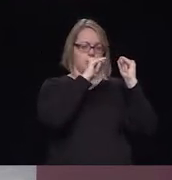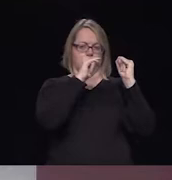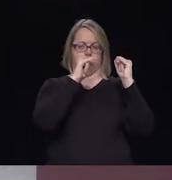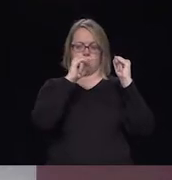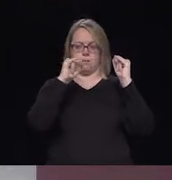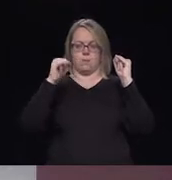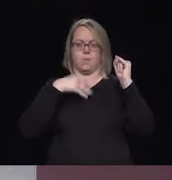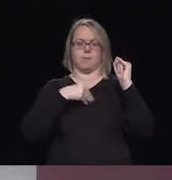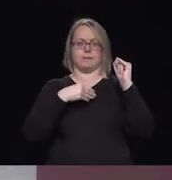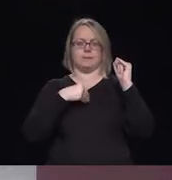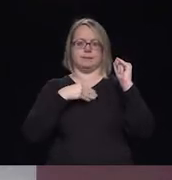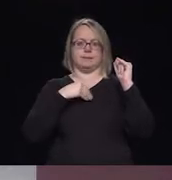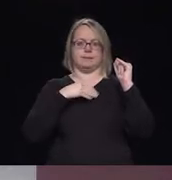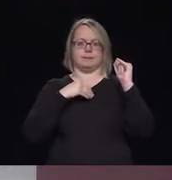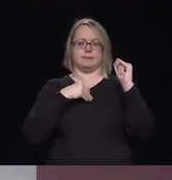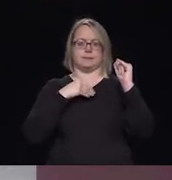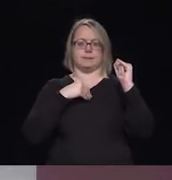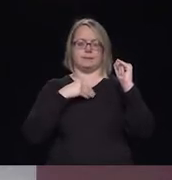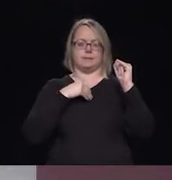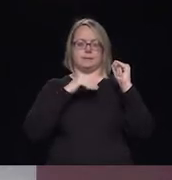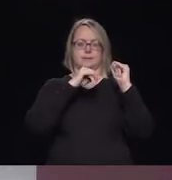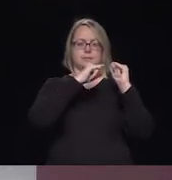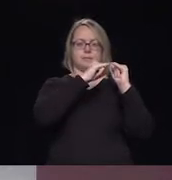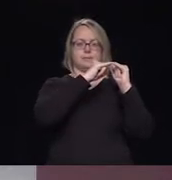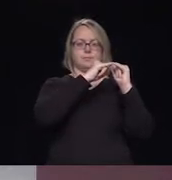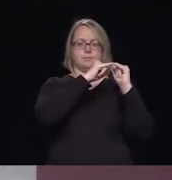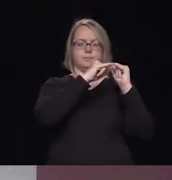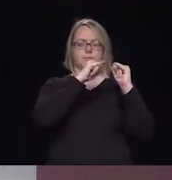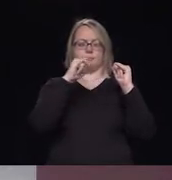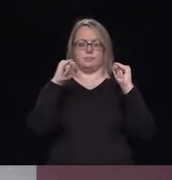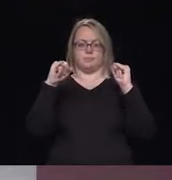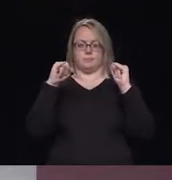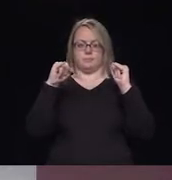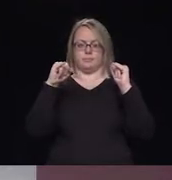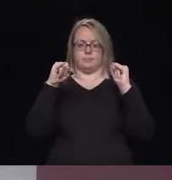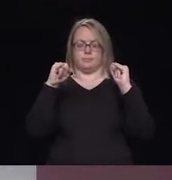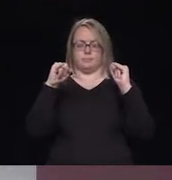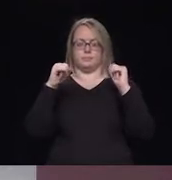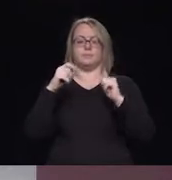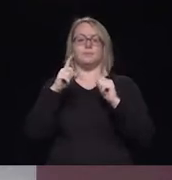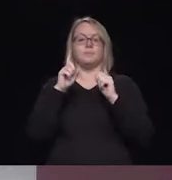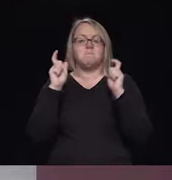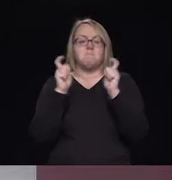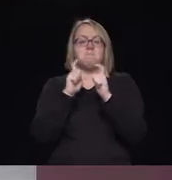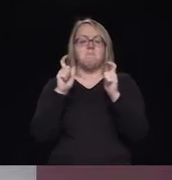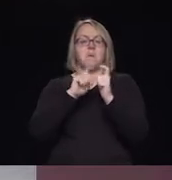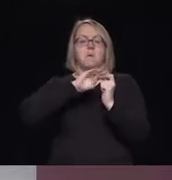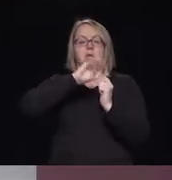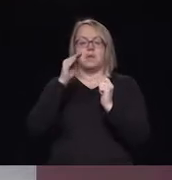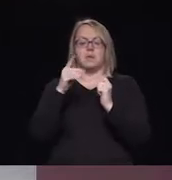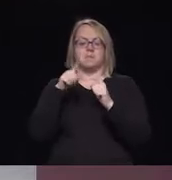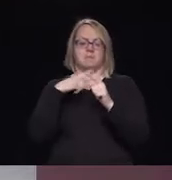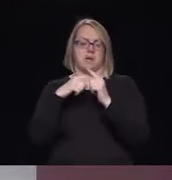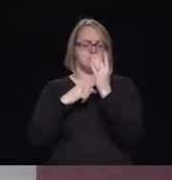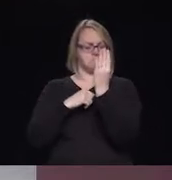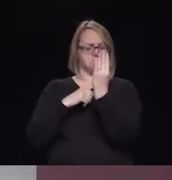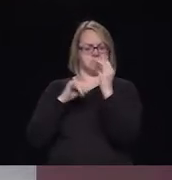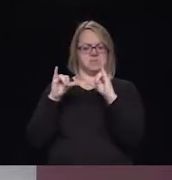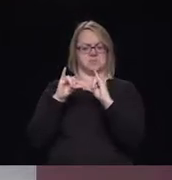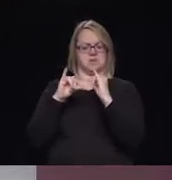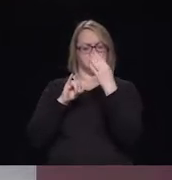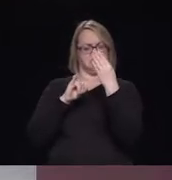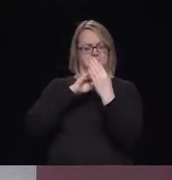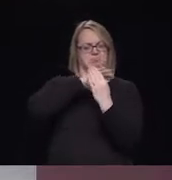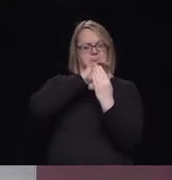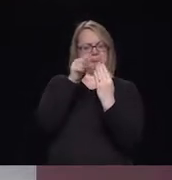across, just about one hand, and